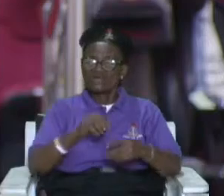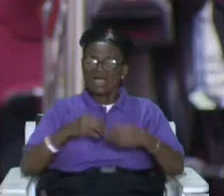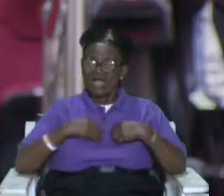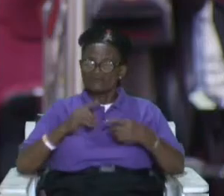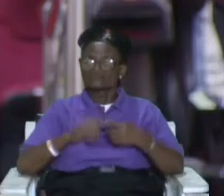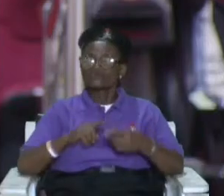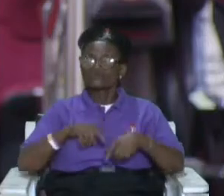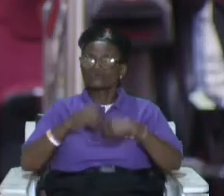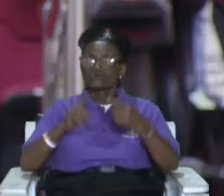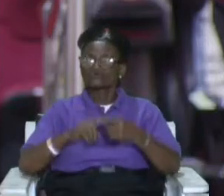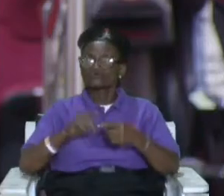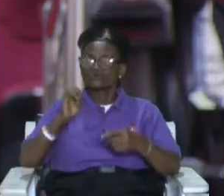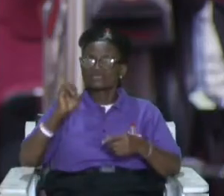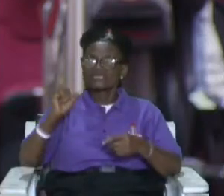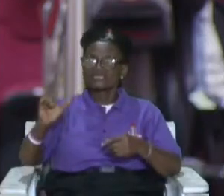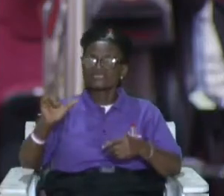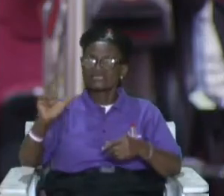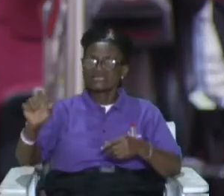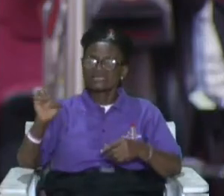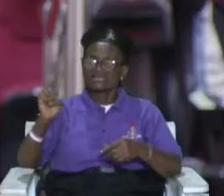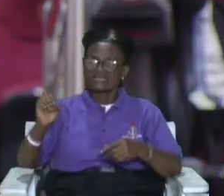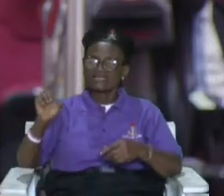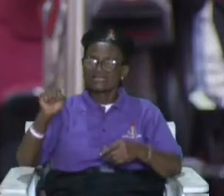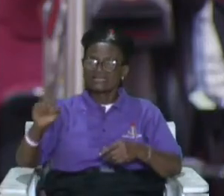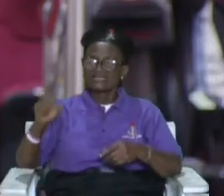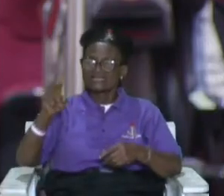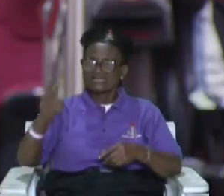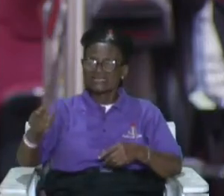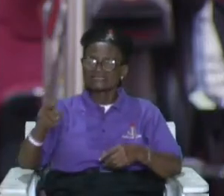another 32 kilometers to get to Ife.